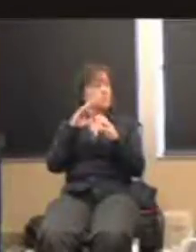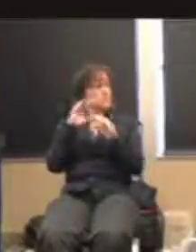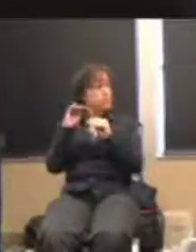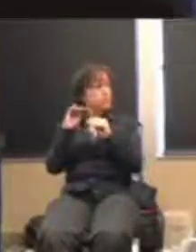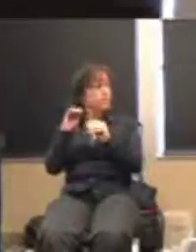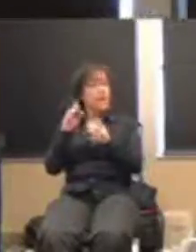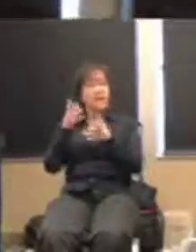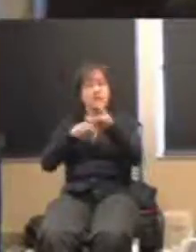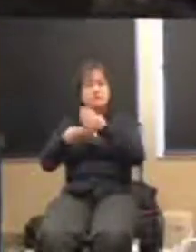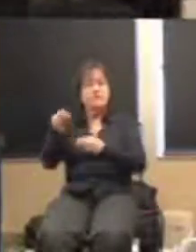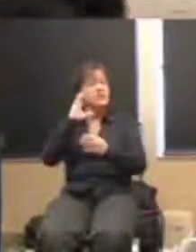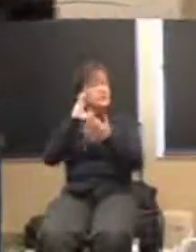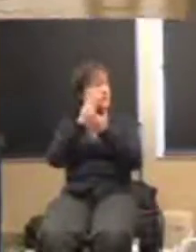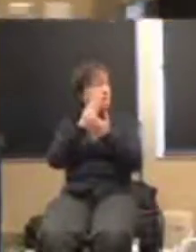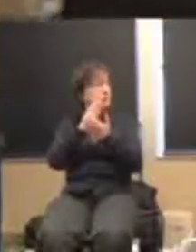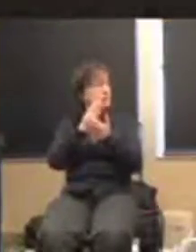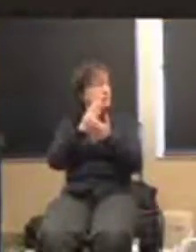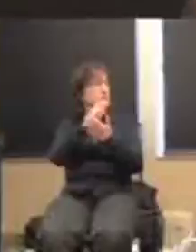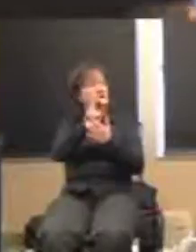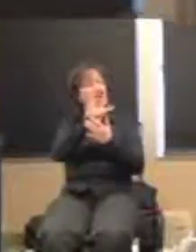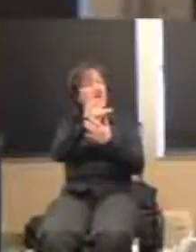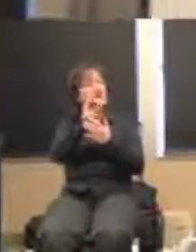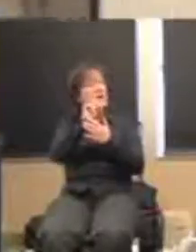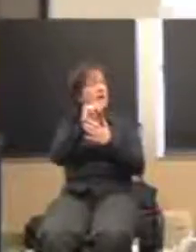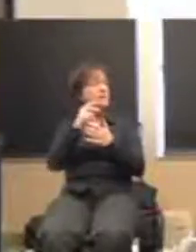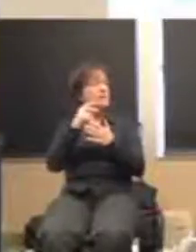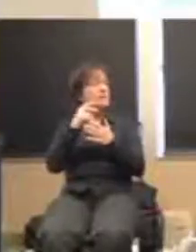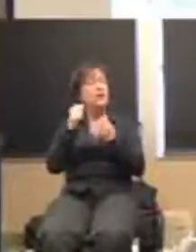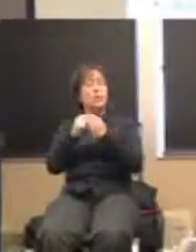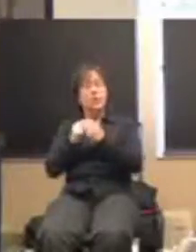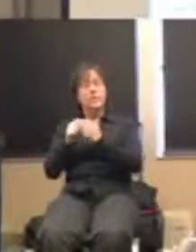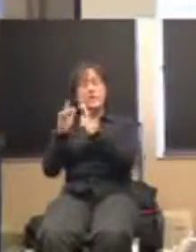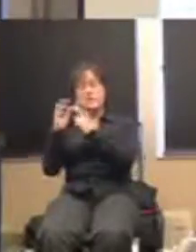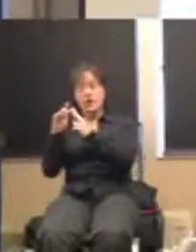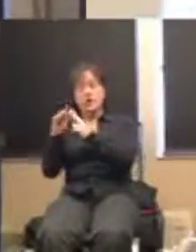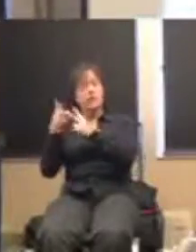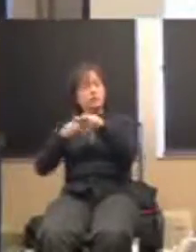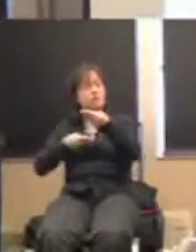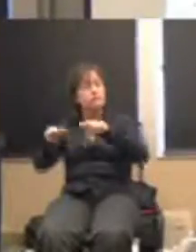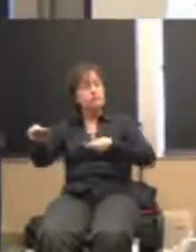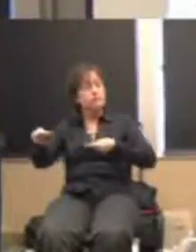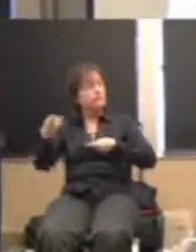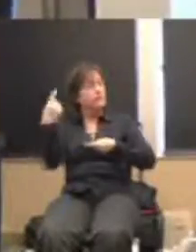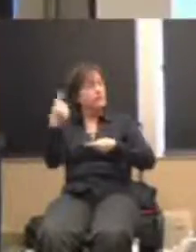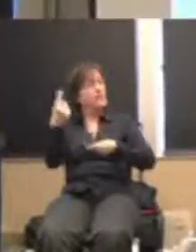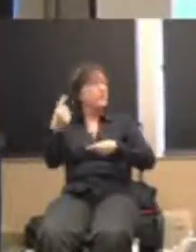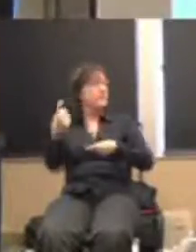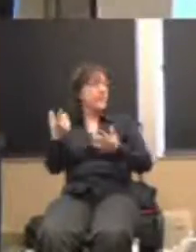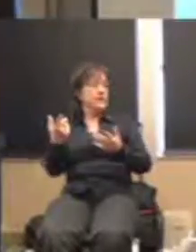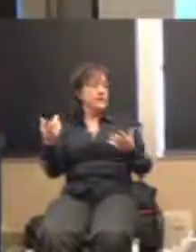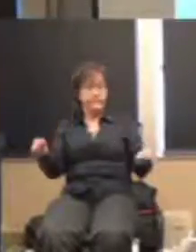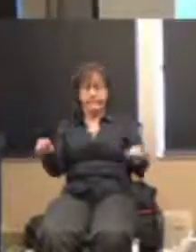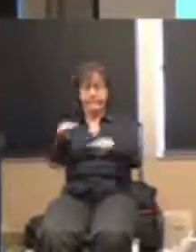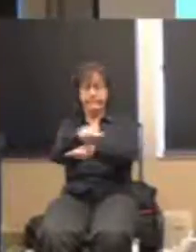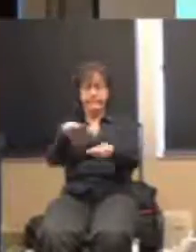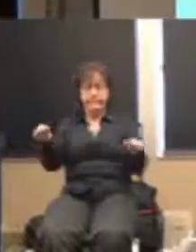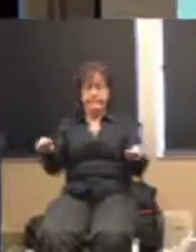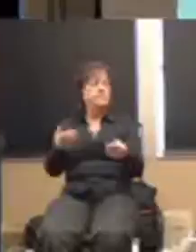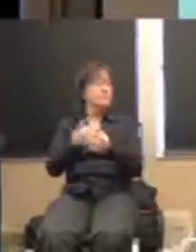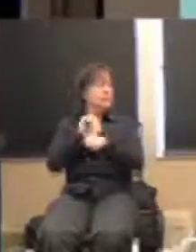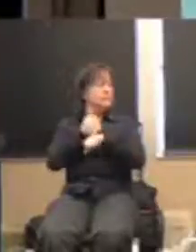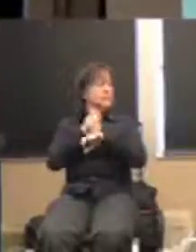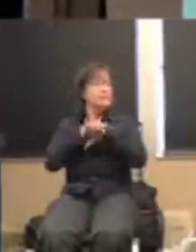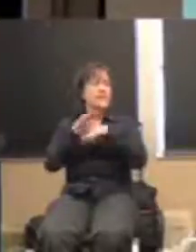a picture and icon with a partner in exchange for a certain item. And so it's based on all the principles